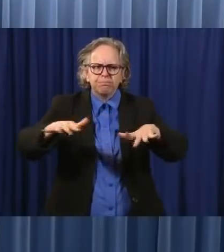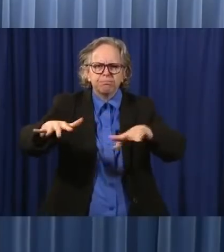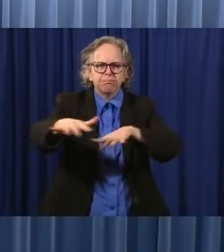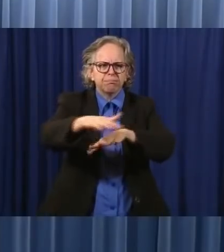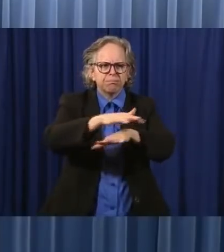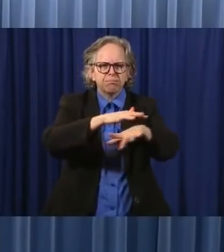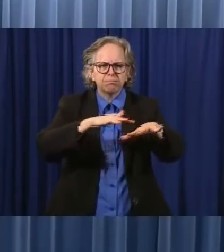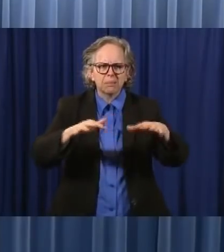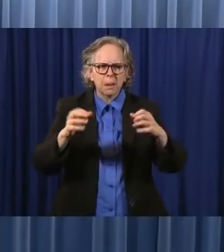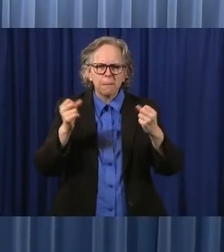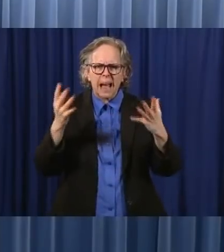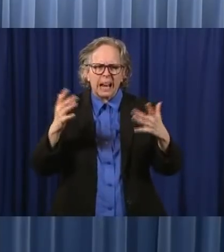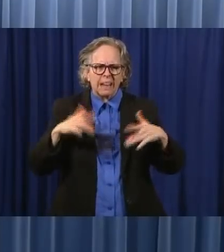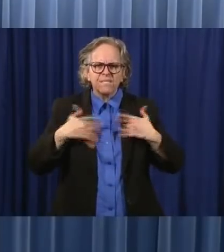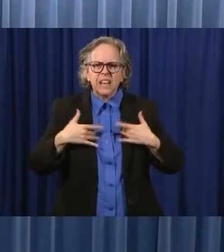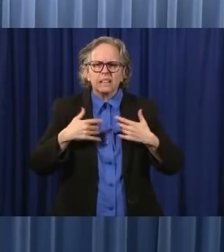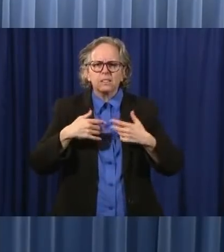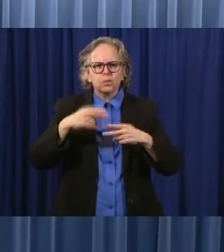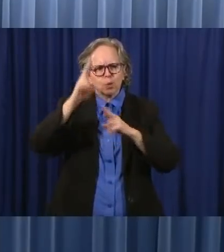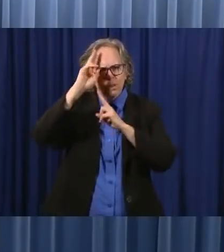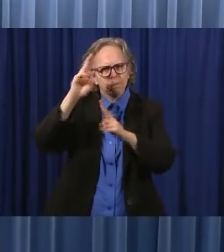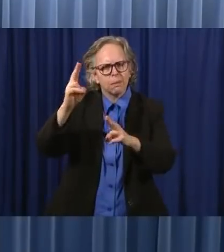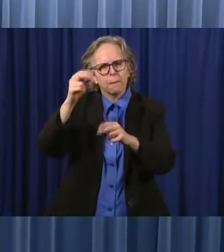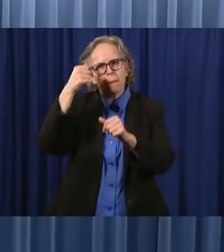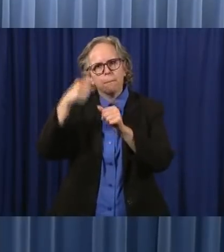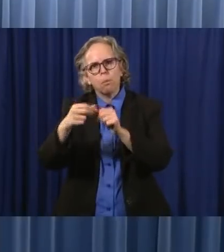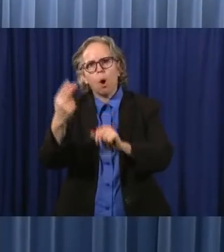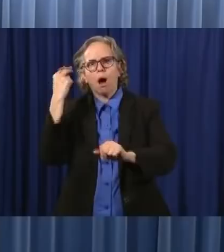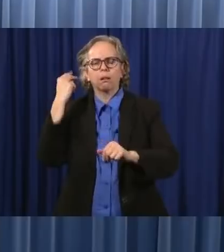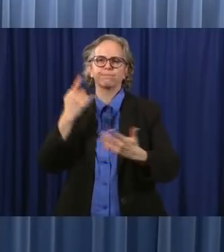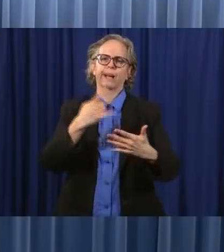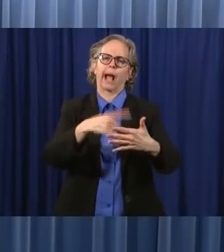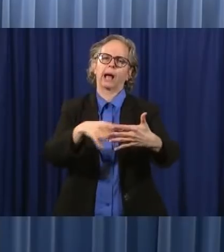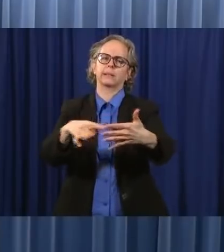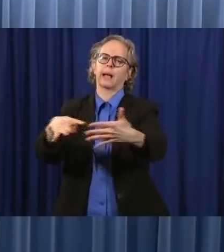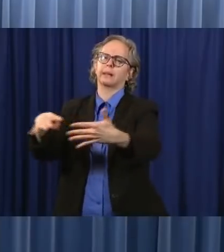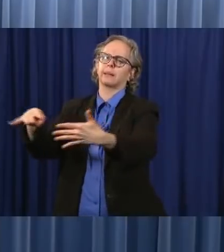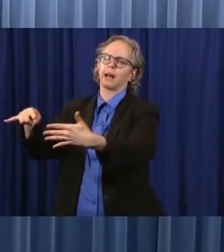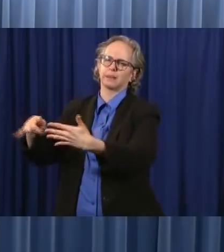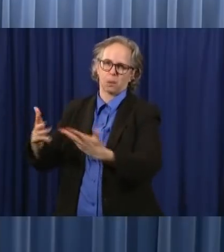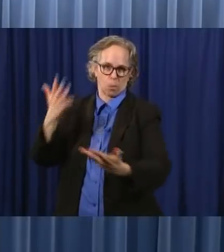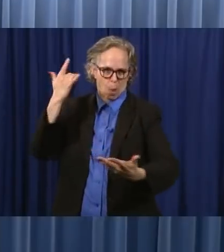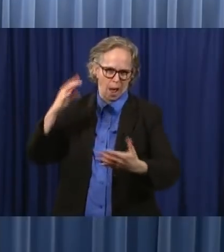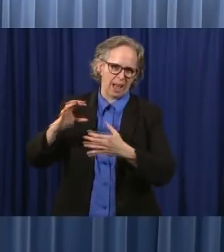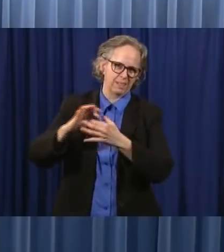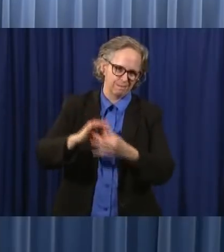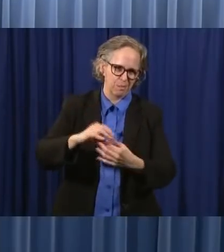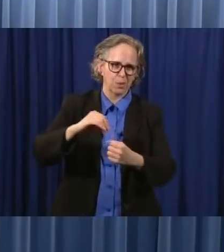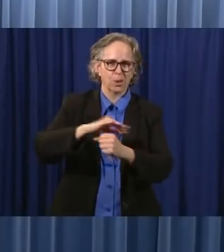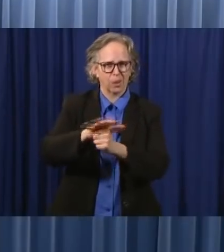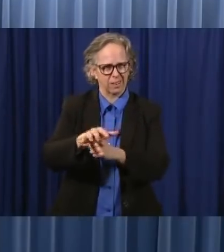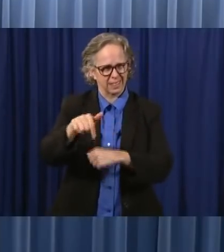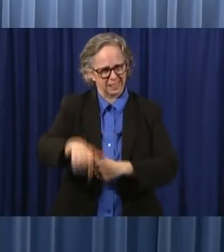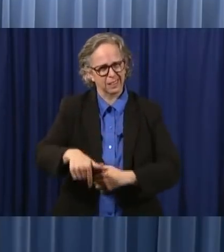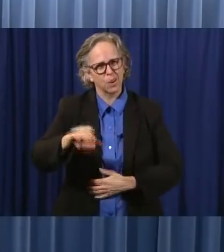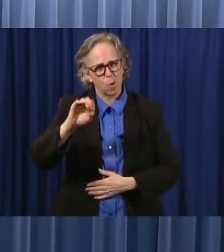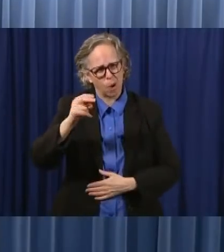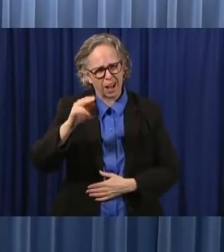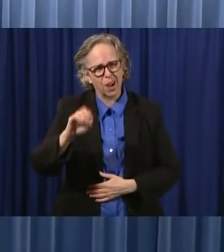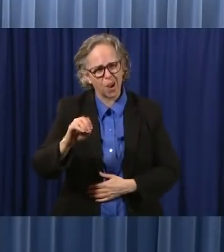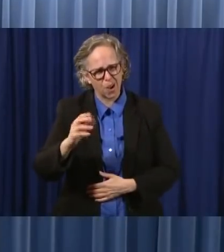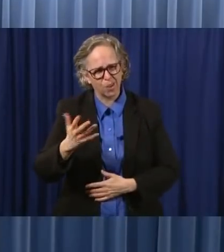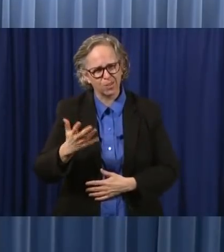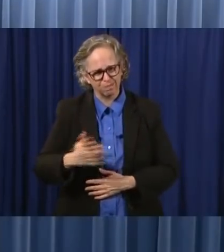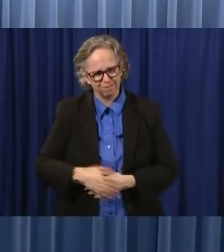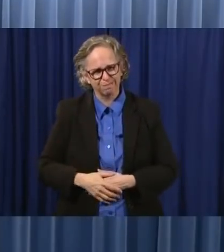honor these police officers, including the cancellation of the Ohio service that the Ohio Attorney General holds each year for